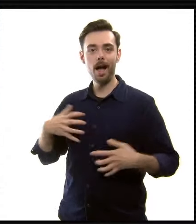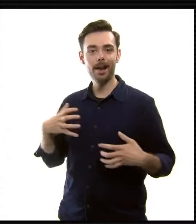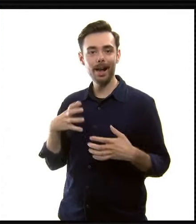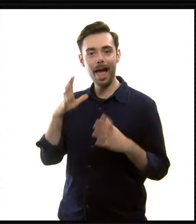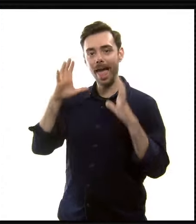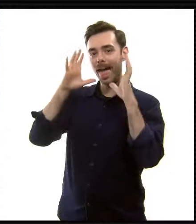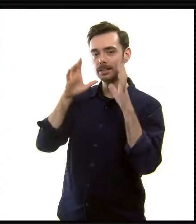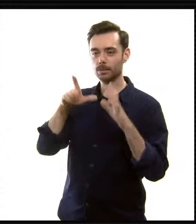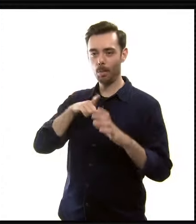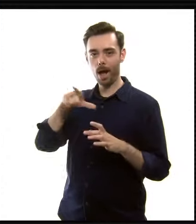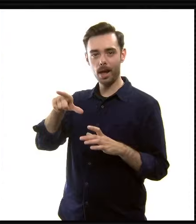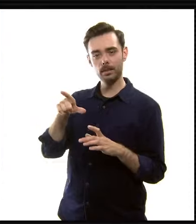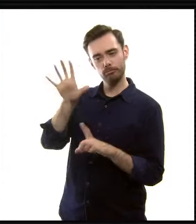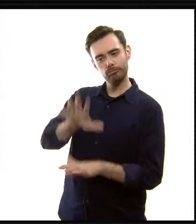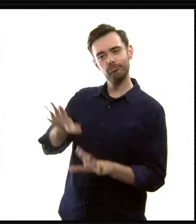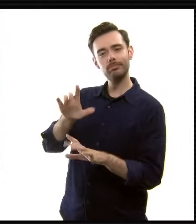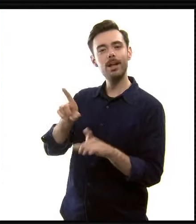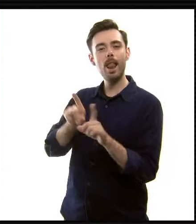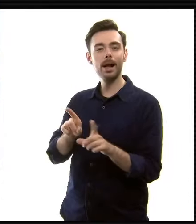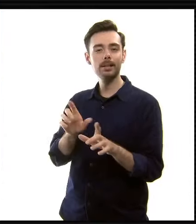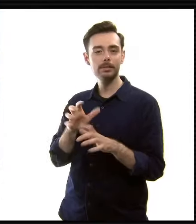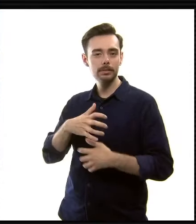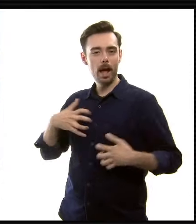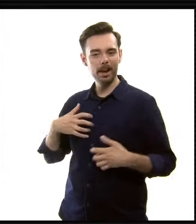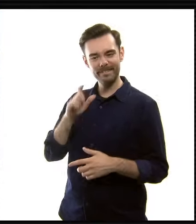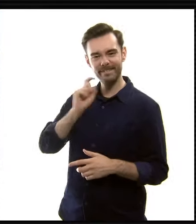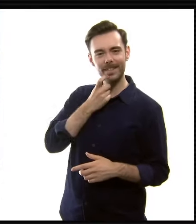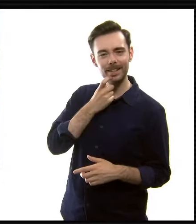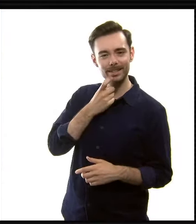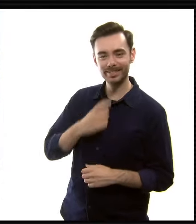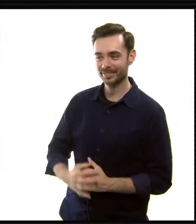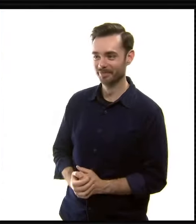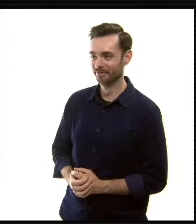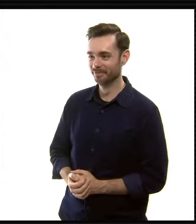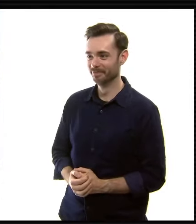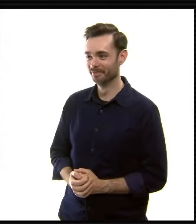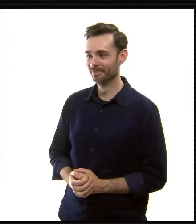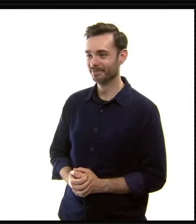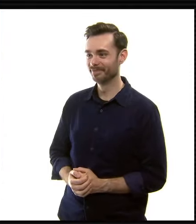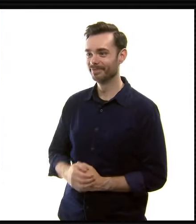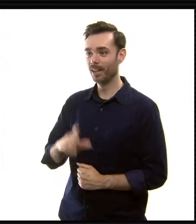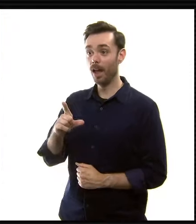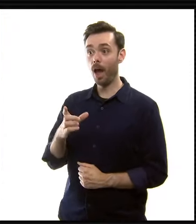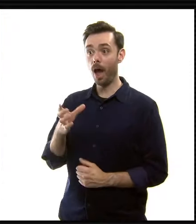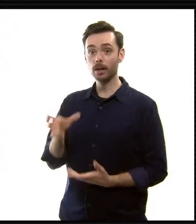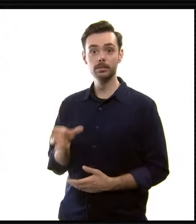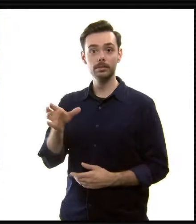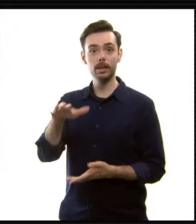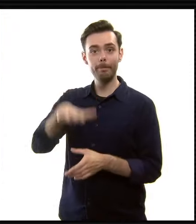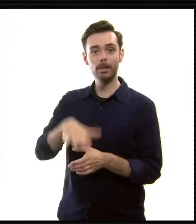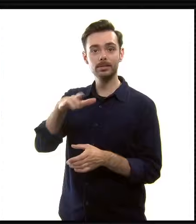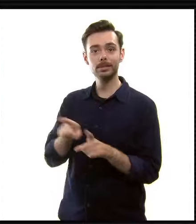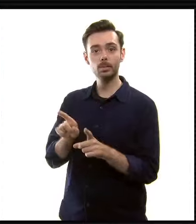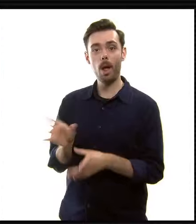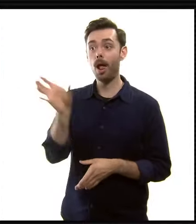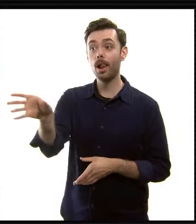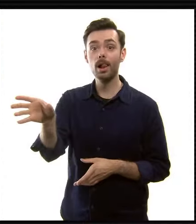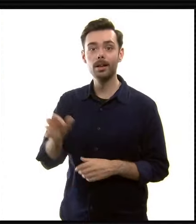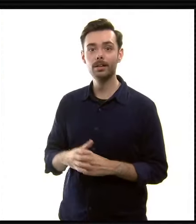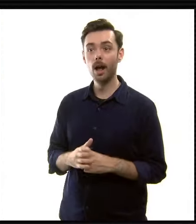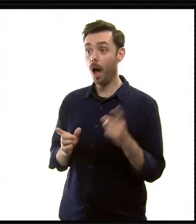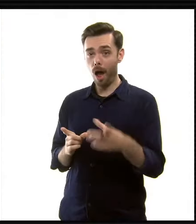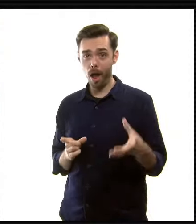is so lovely. Thank you for that. Well, great work to you both. I'd like to give you the button. I'll take that. Anything else? And you can have